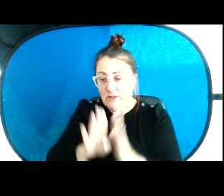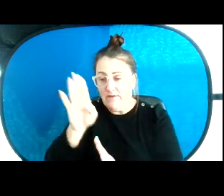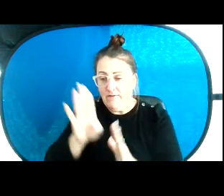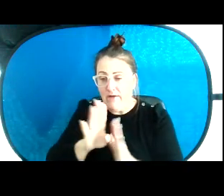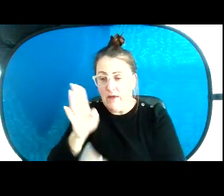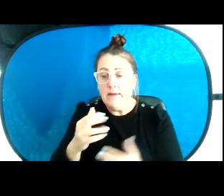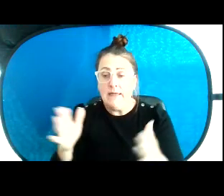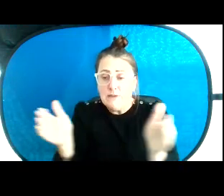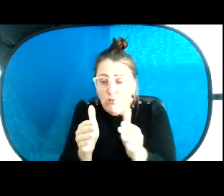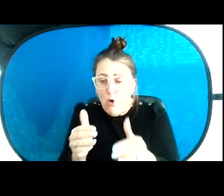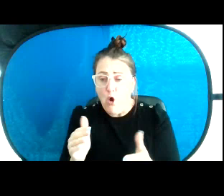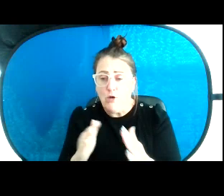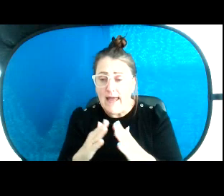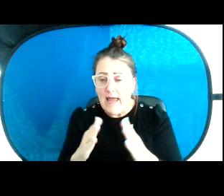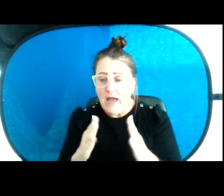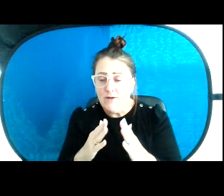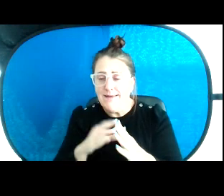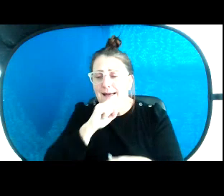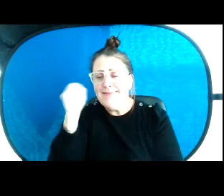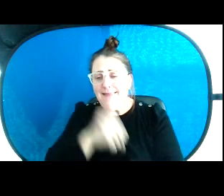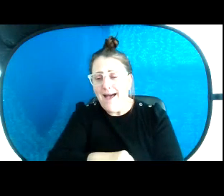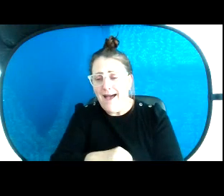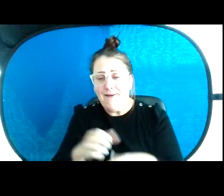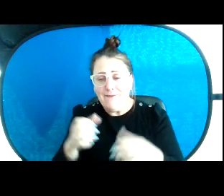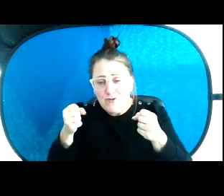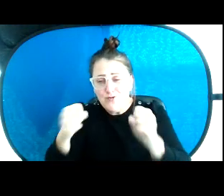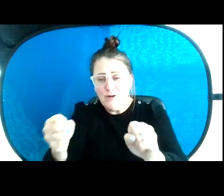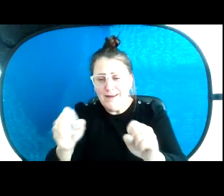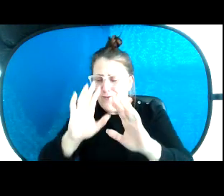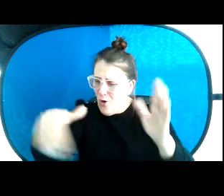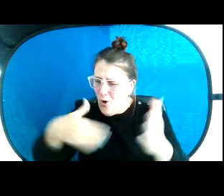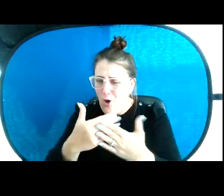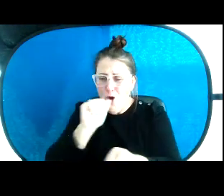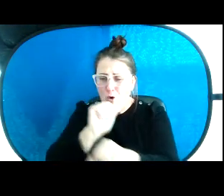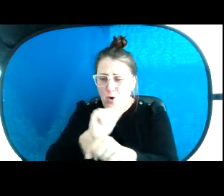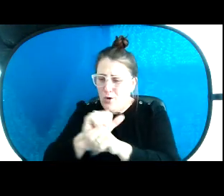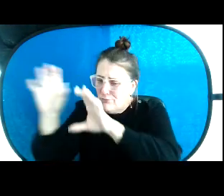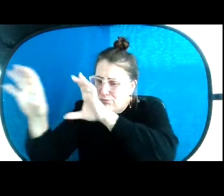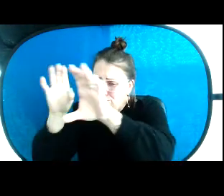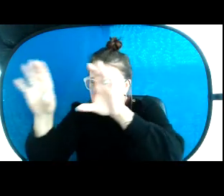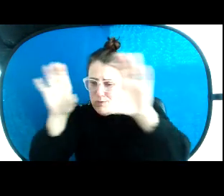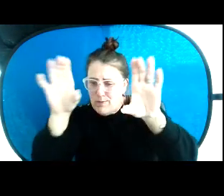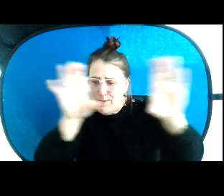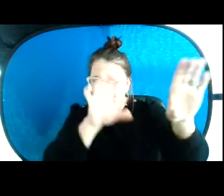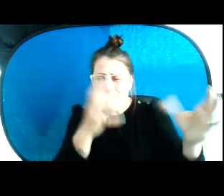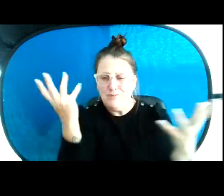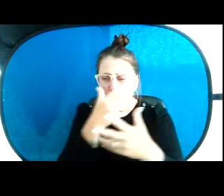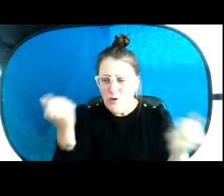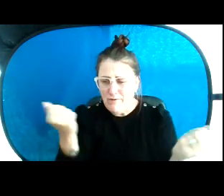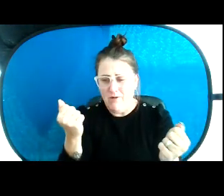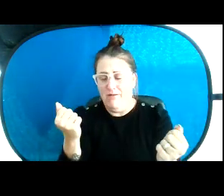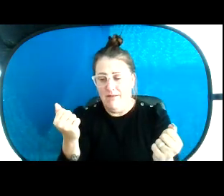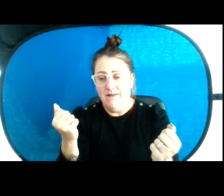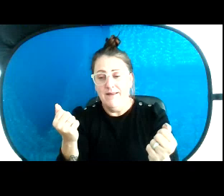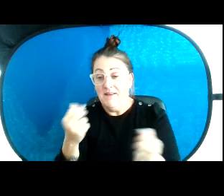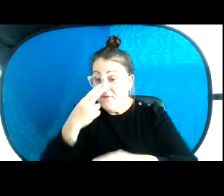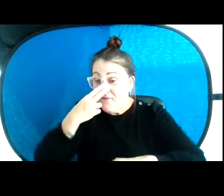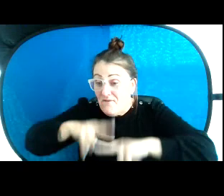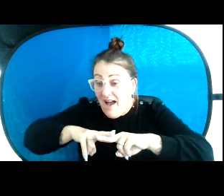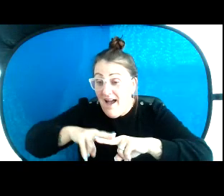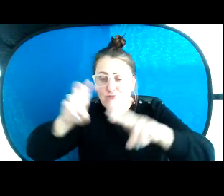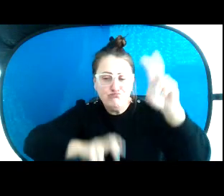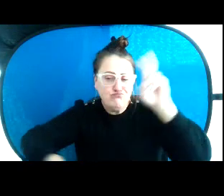to be here. I love your Main Street. Congratulations on all the work that you clearly put into this. I've had a great deal of fun traveling around